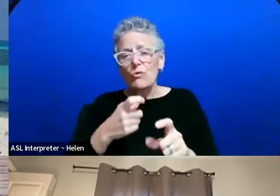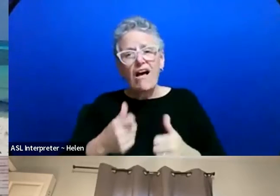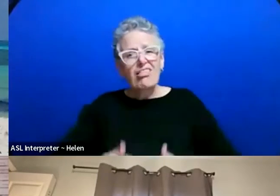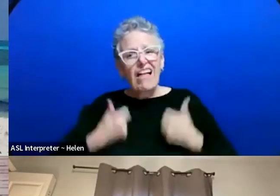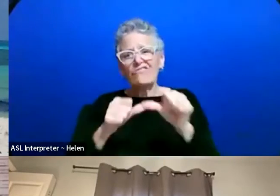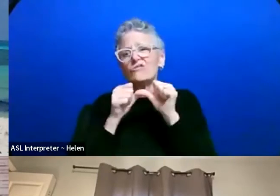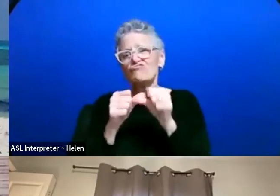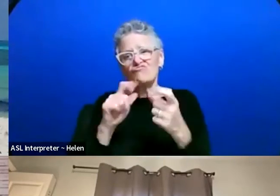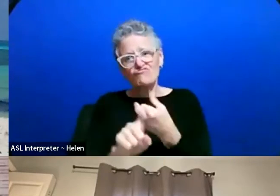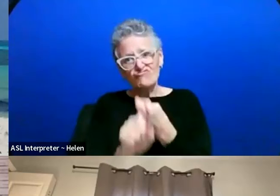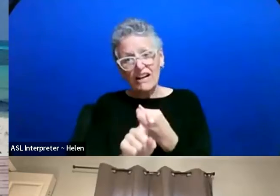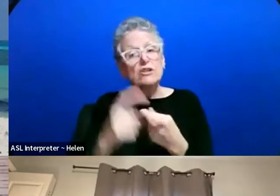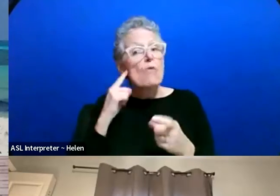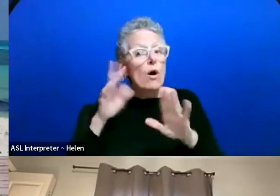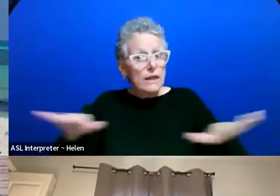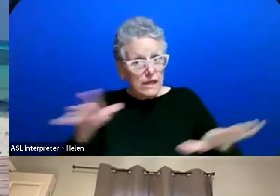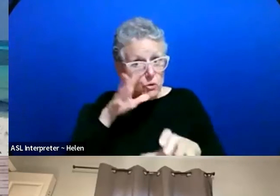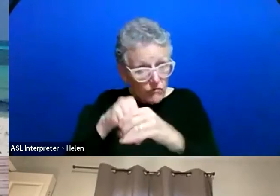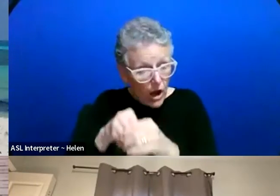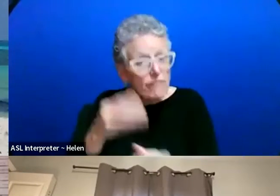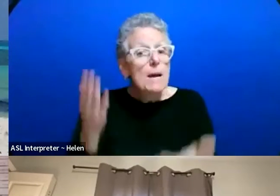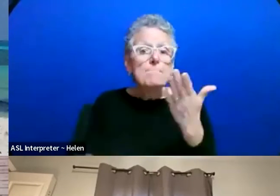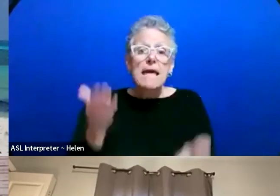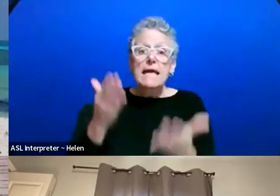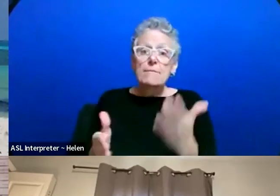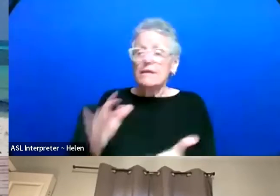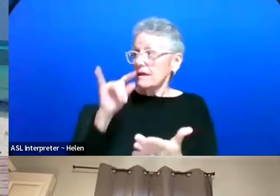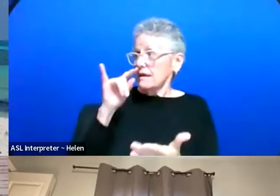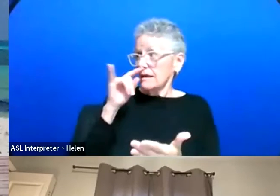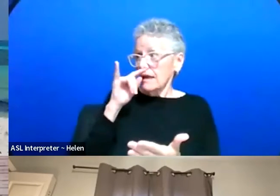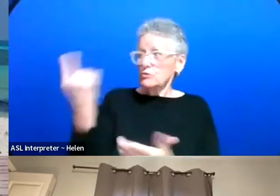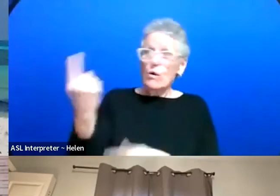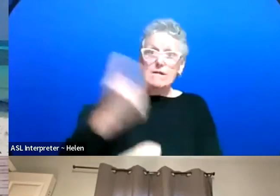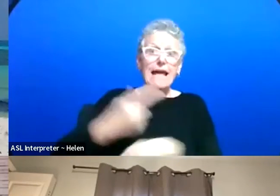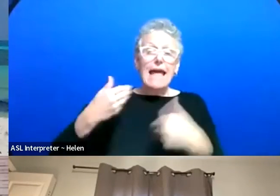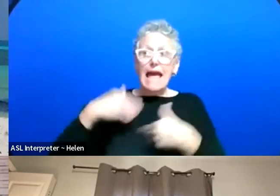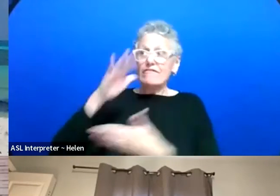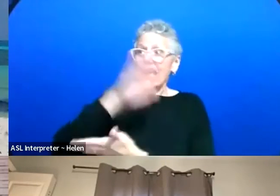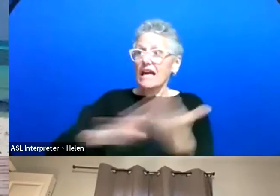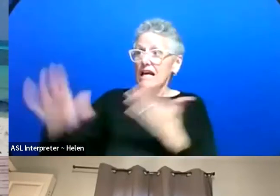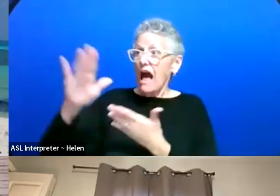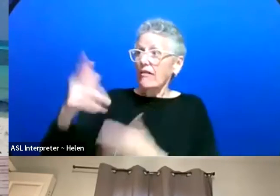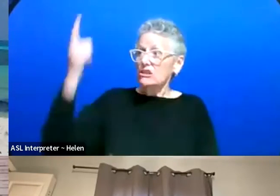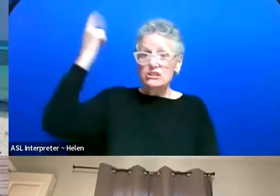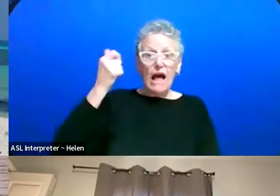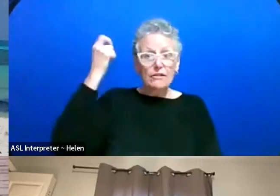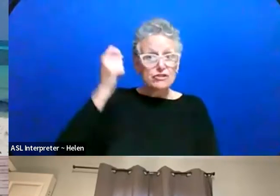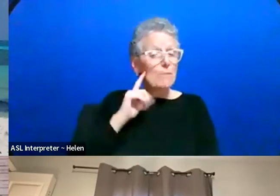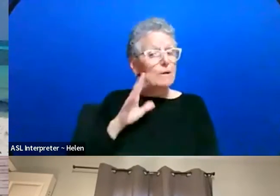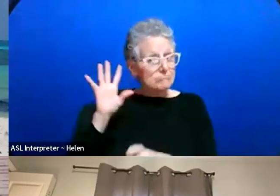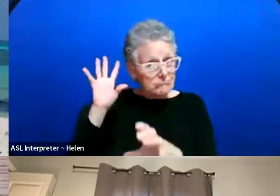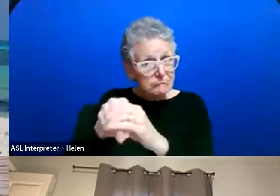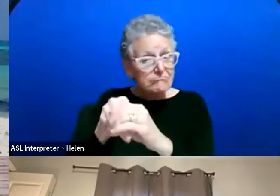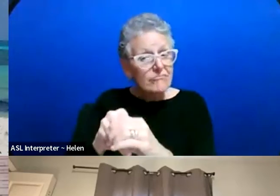get involved, that they may one day have a college scholarship and go play an adaptive sport for